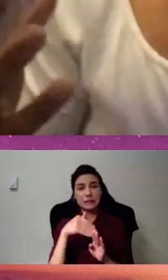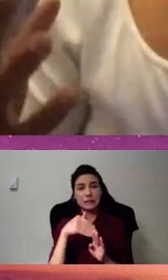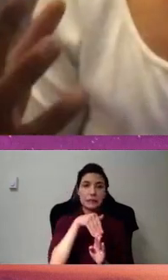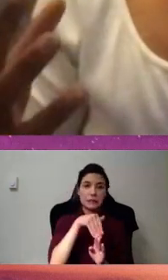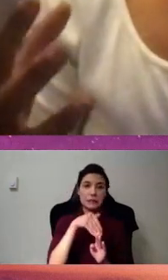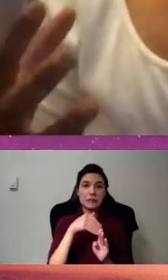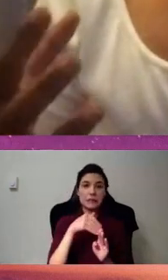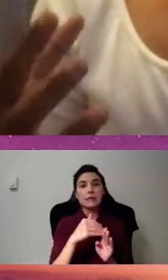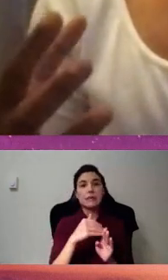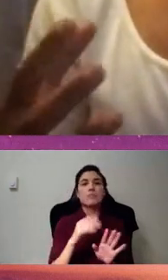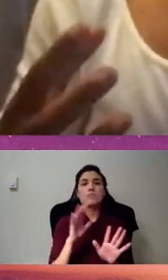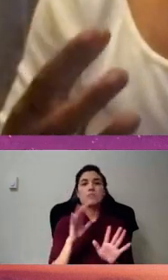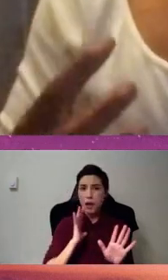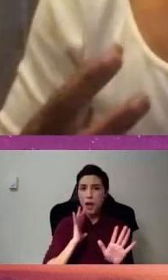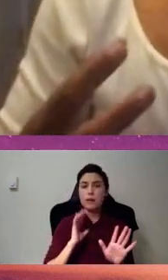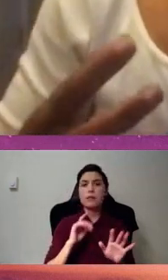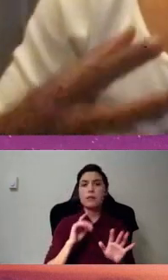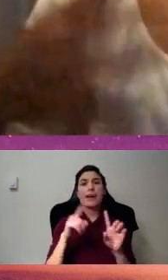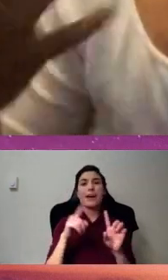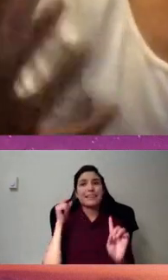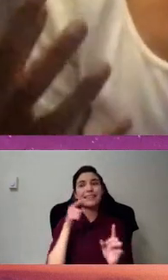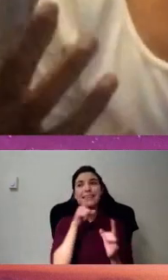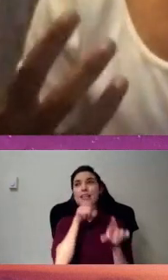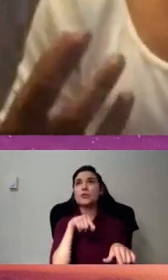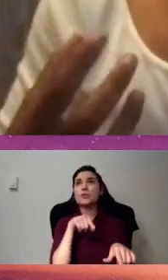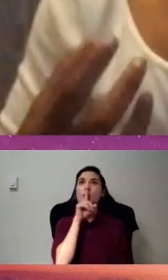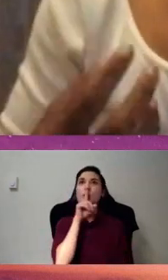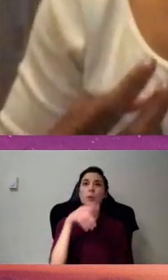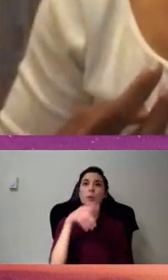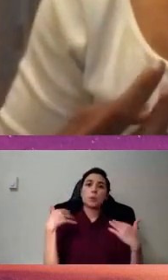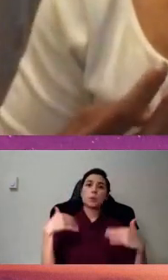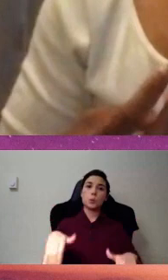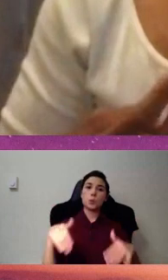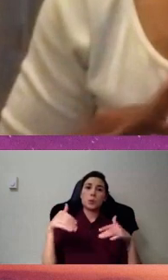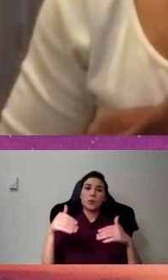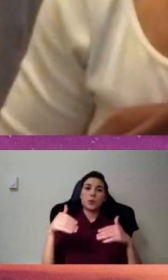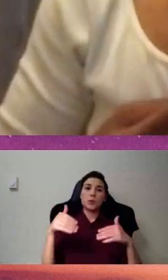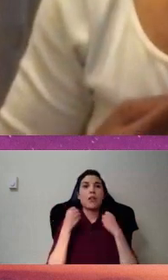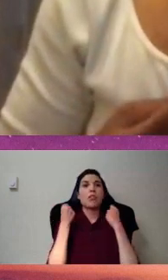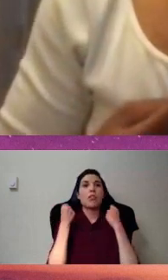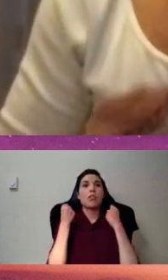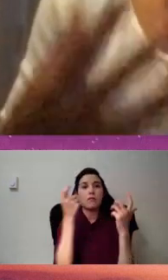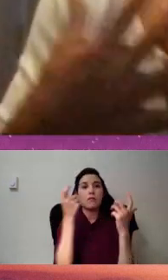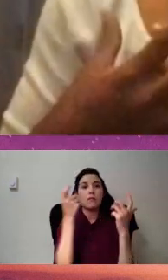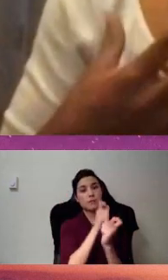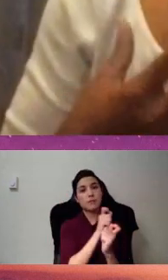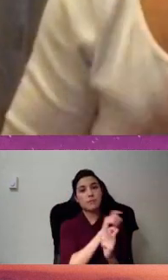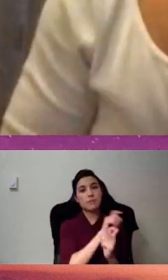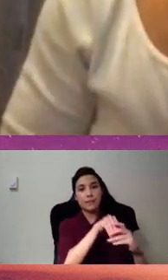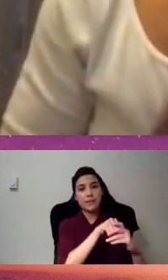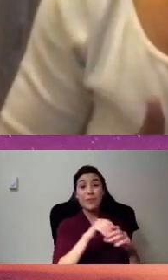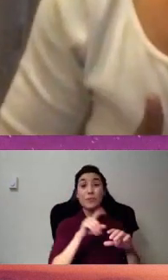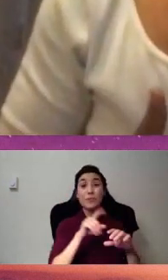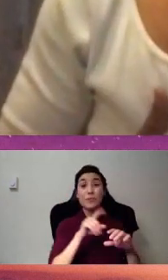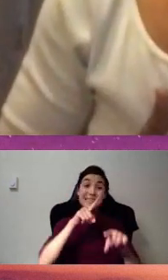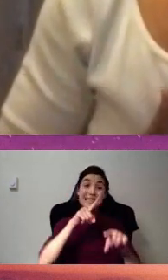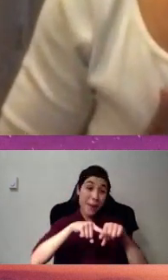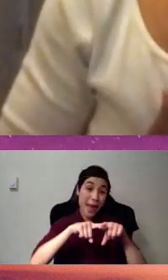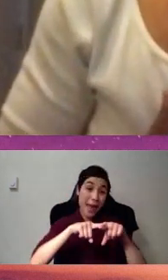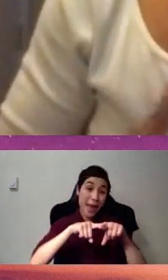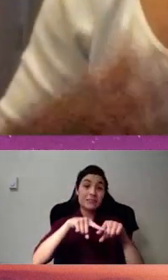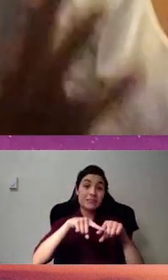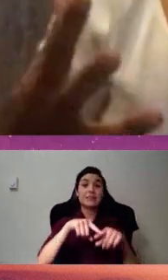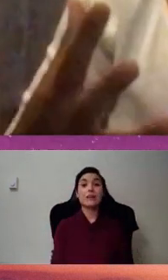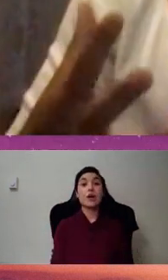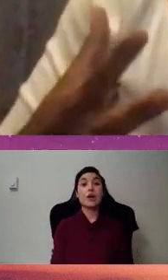very nuanced and it's very individual and depends on like your experience and the communities and the culture that you're coming from. But for me, I believe